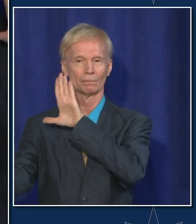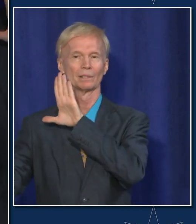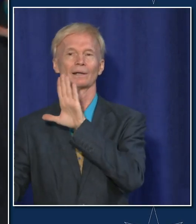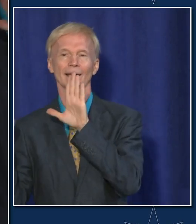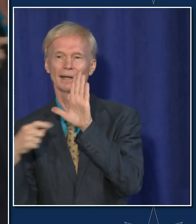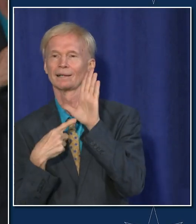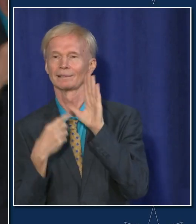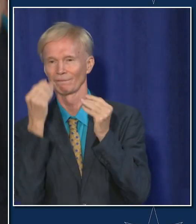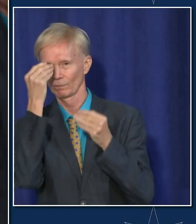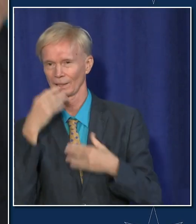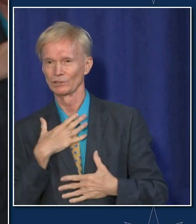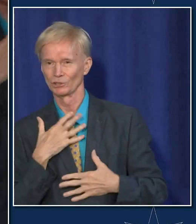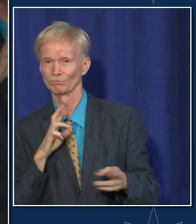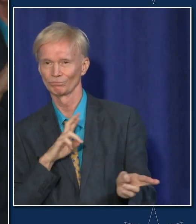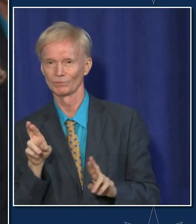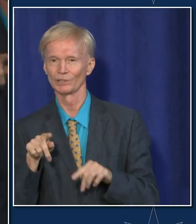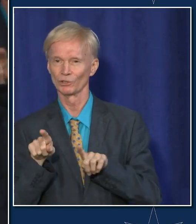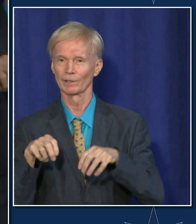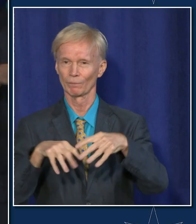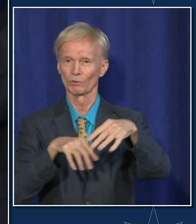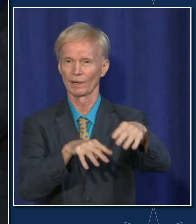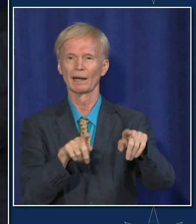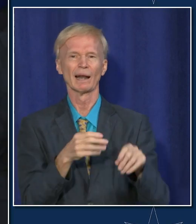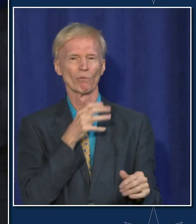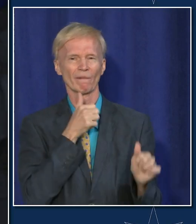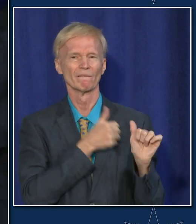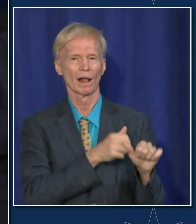follow-up just as we do for other events.